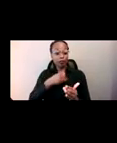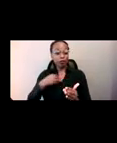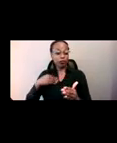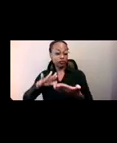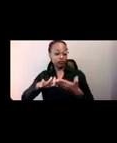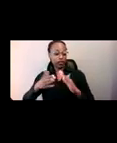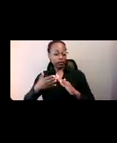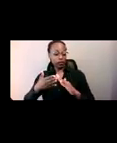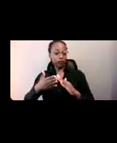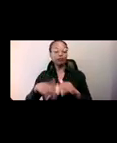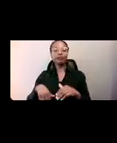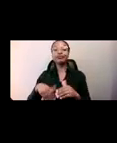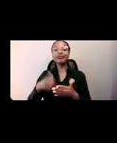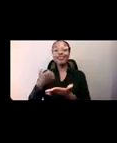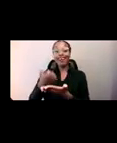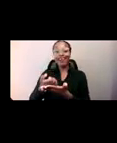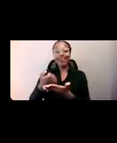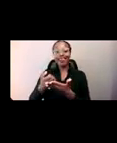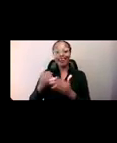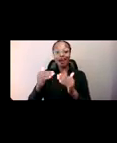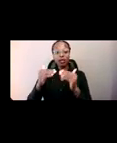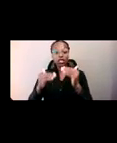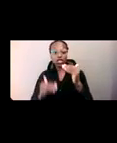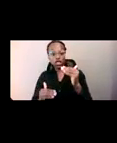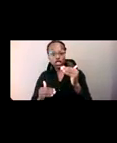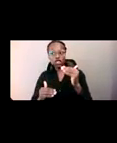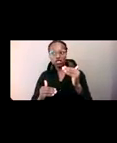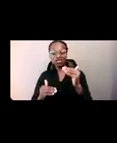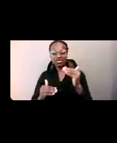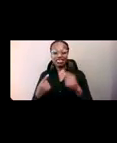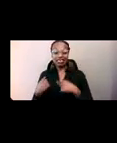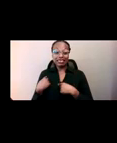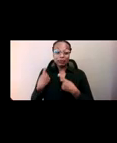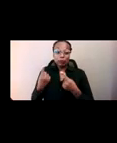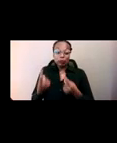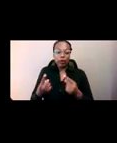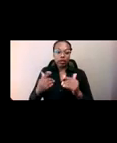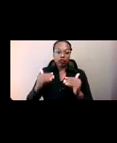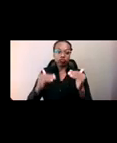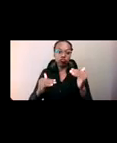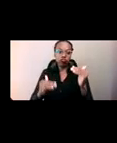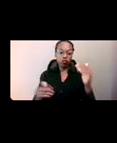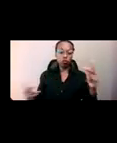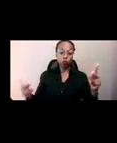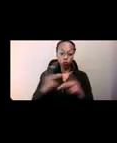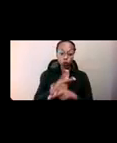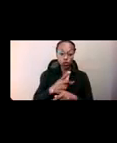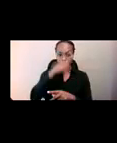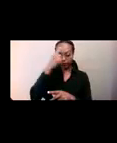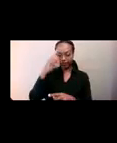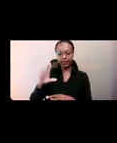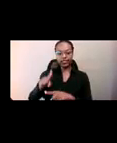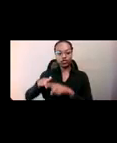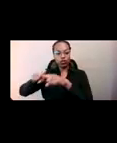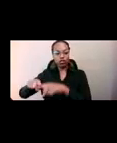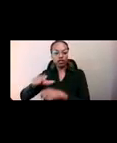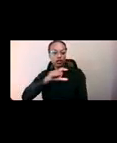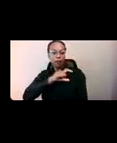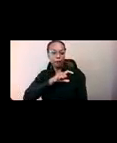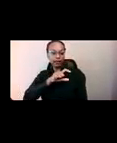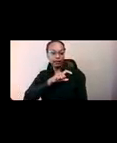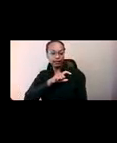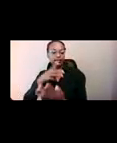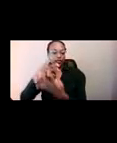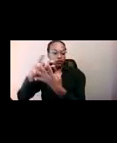economic injustices deepened by DC's over-reliance on policing and incarceration, that are measurable and